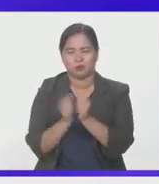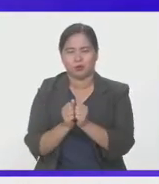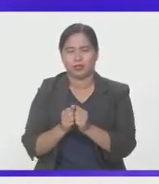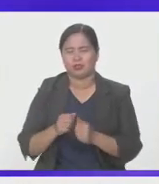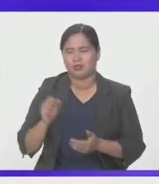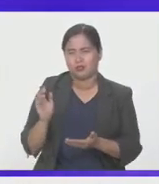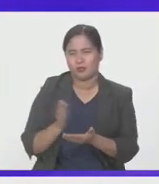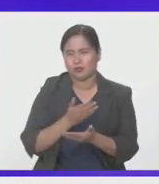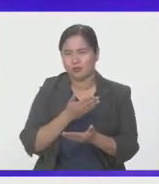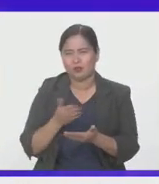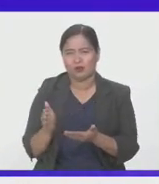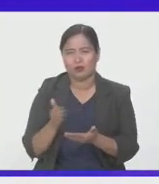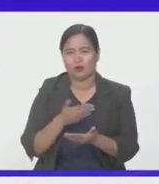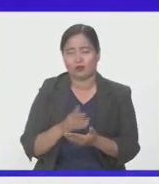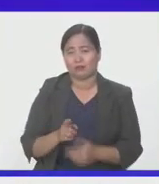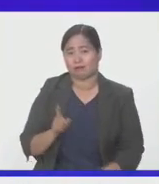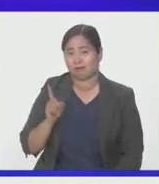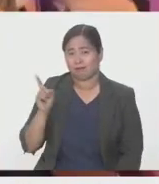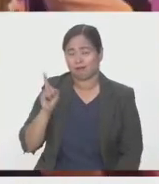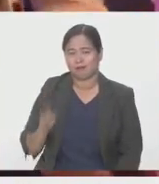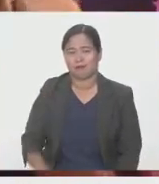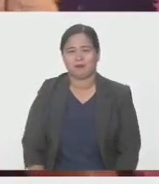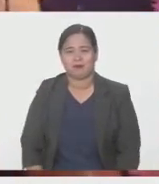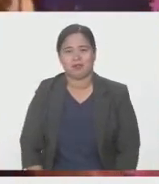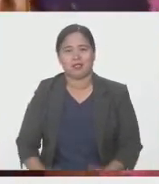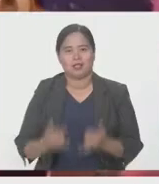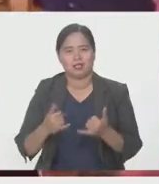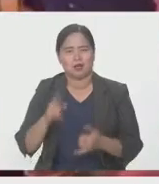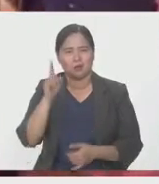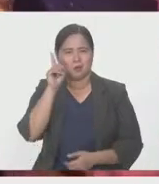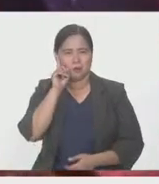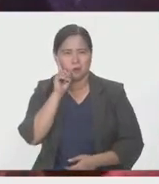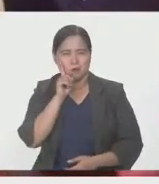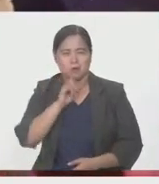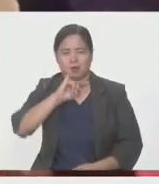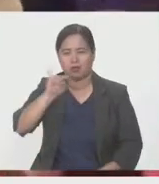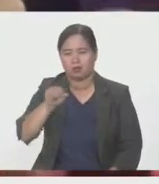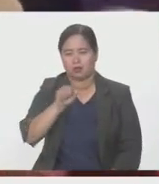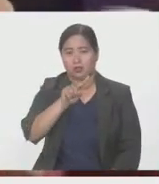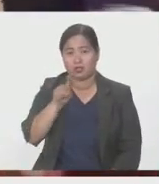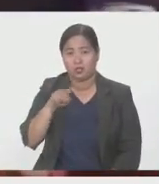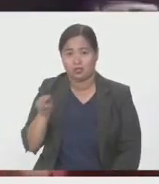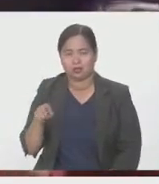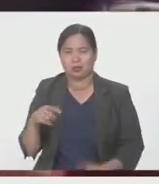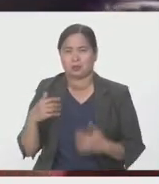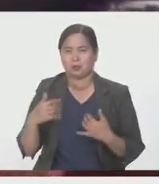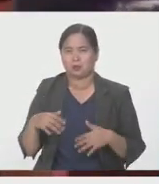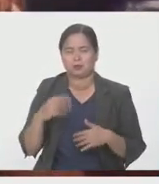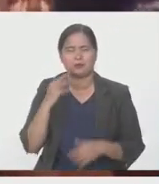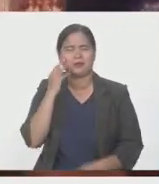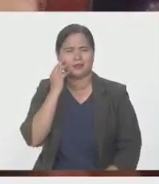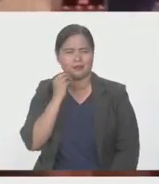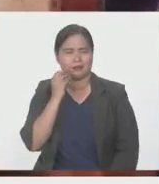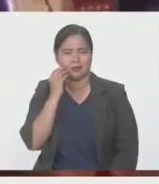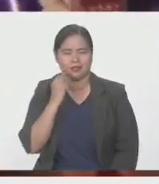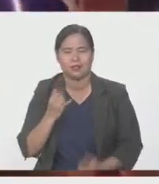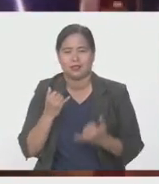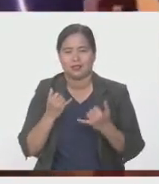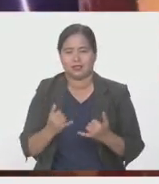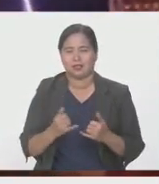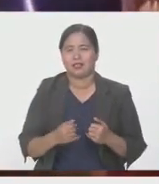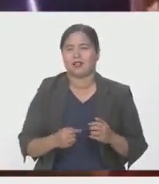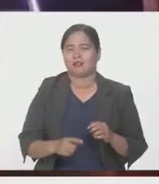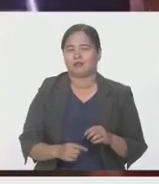pop sensation Nelly Furtado, then giving us the smooth jazz melodies of the 2020 experience, and finally coming out of the woods